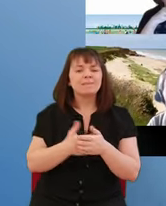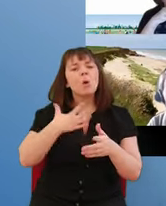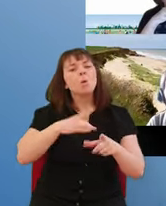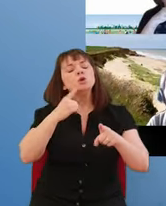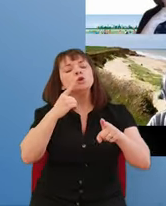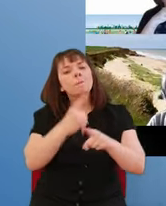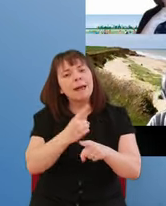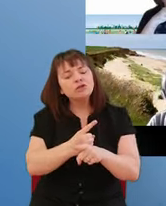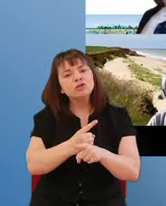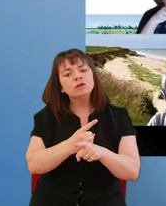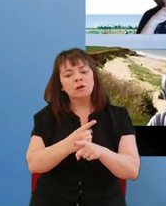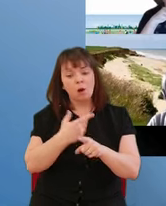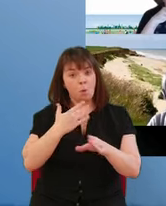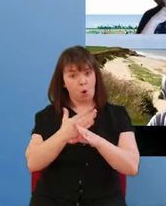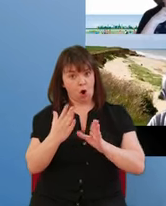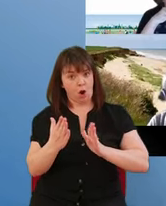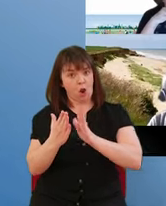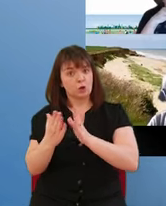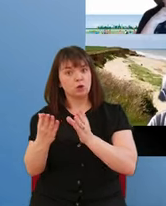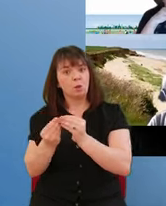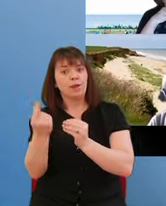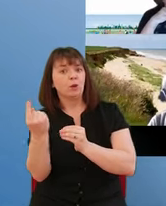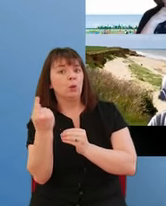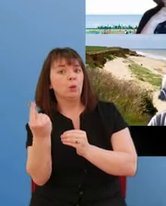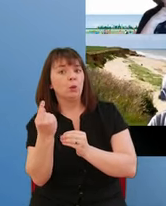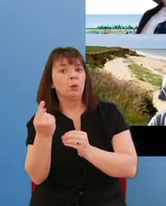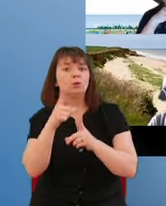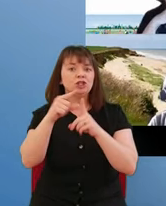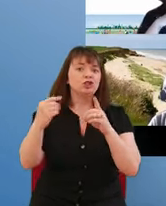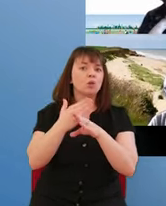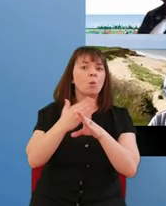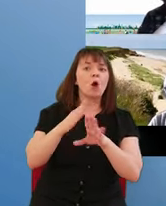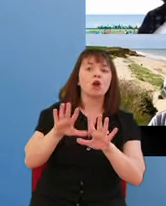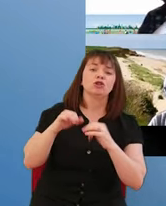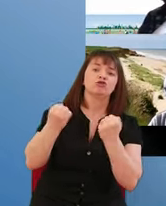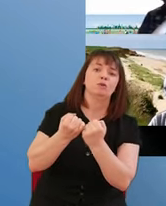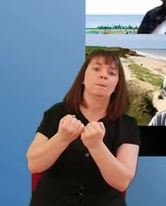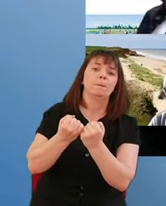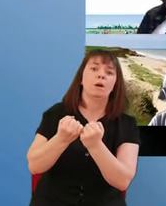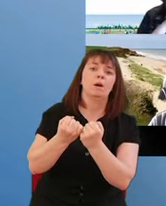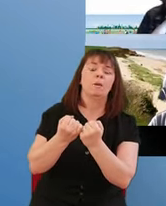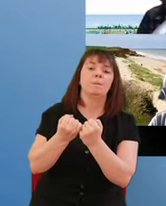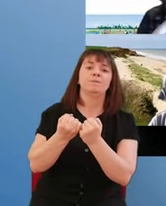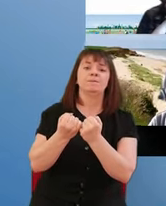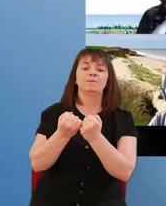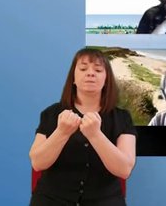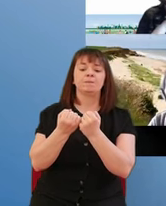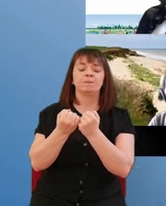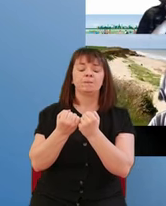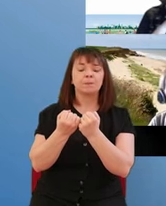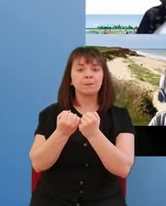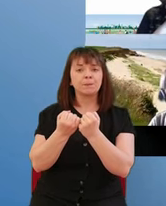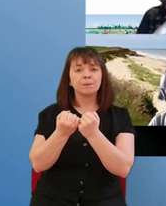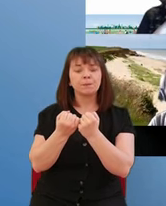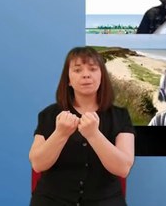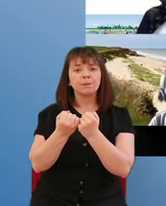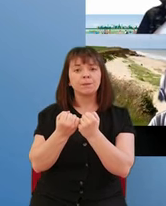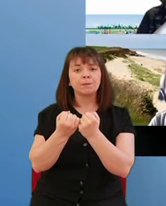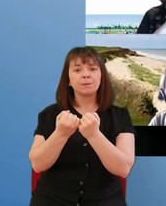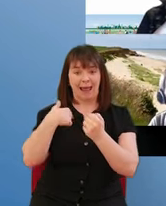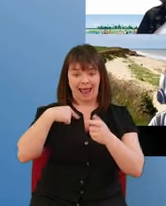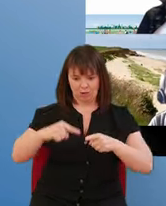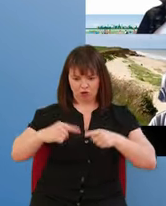challenges is around the interoperability and transfer, you know, seeing the data that when somebody's health check has happened, for